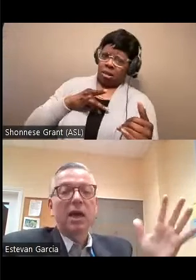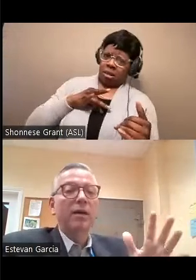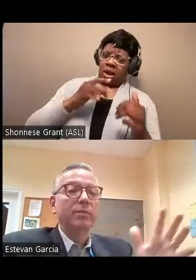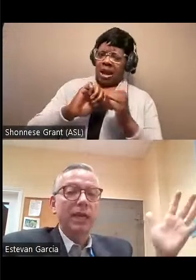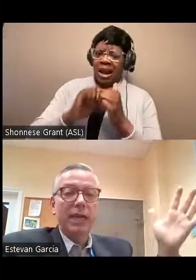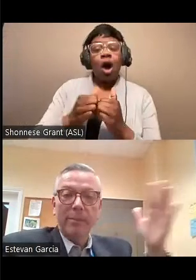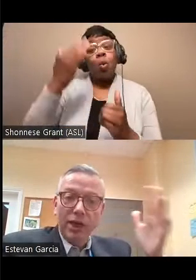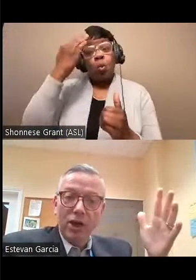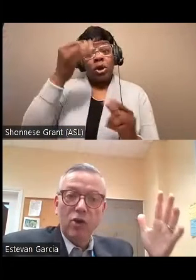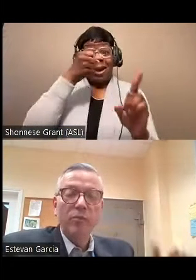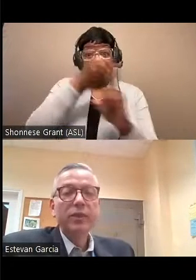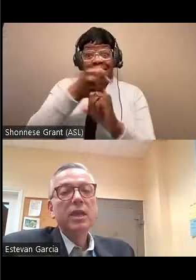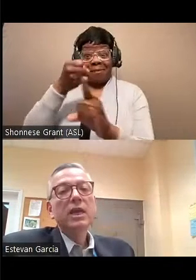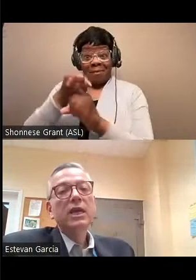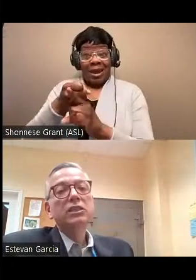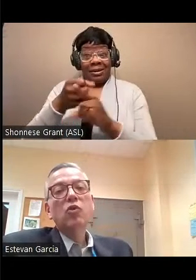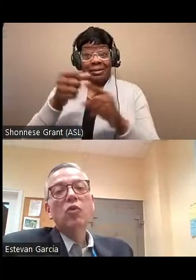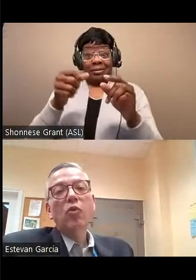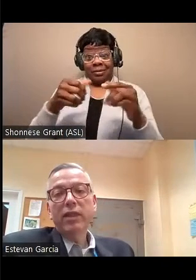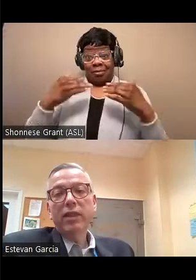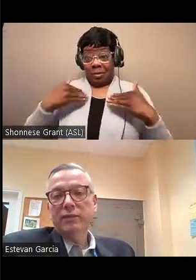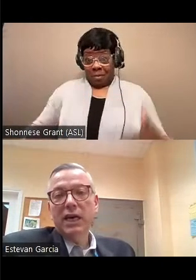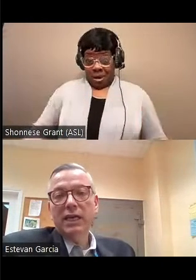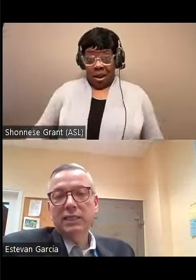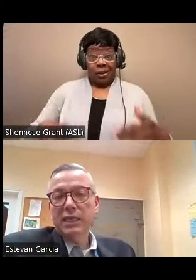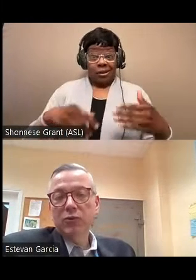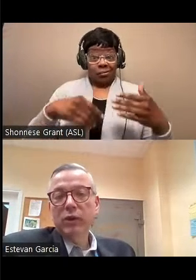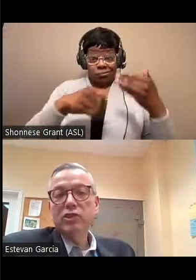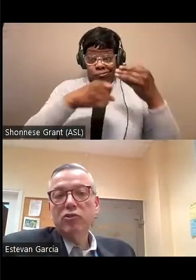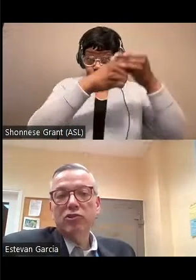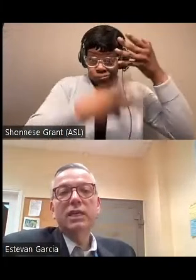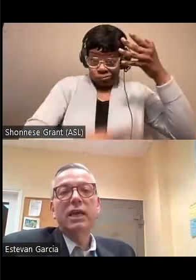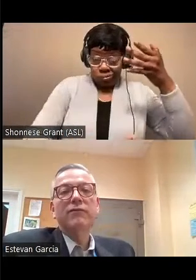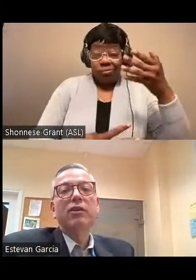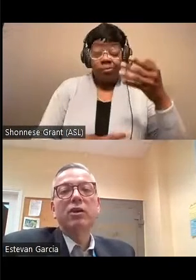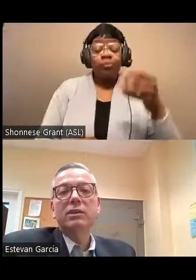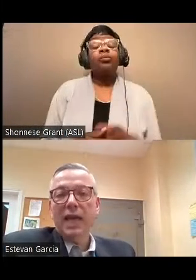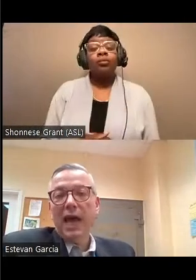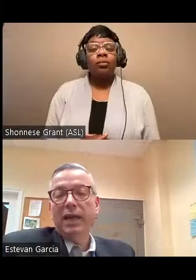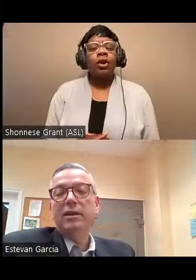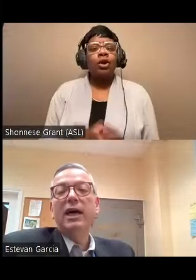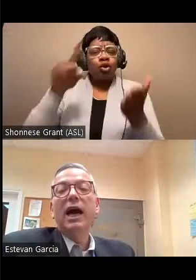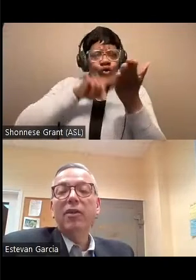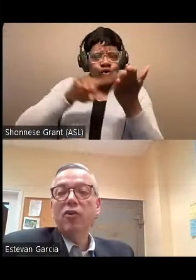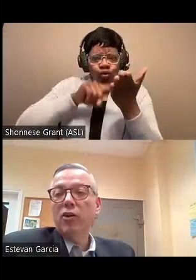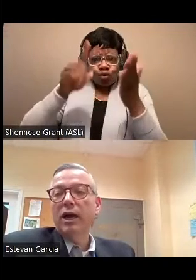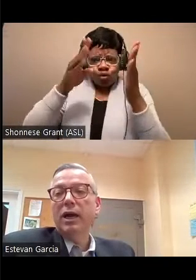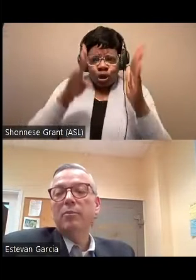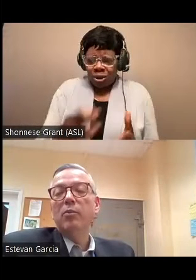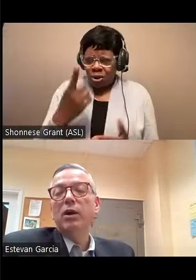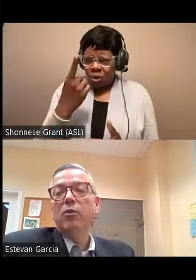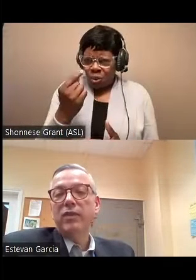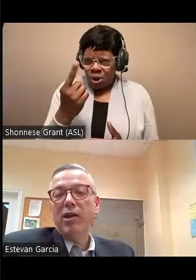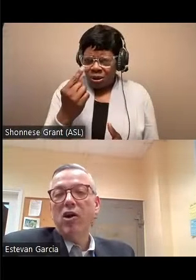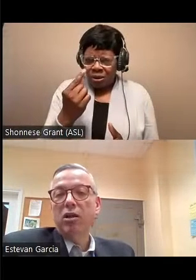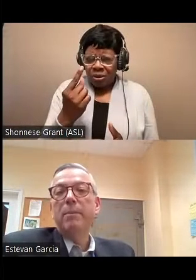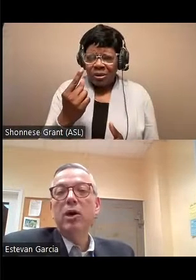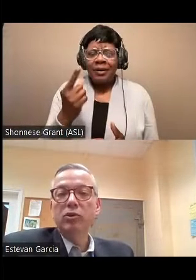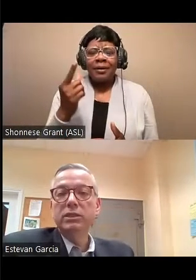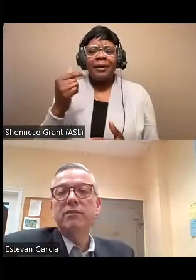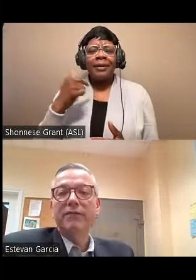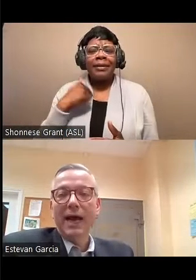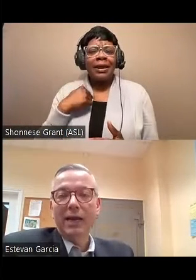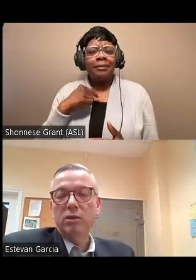and can come and go. So what they've done is researchers have looked at other what they